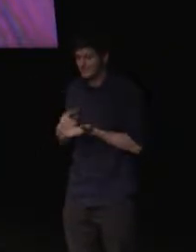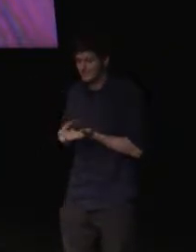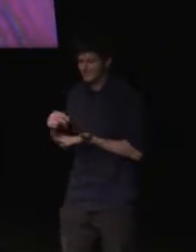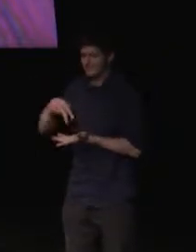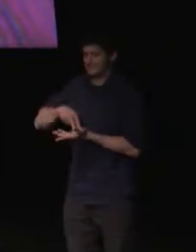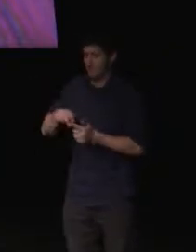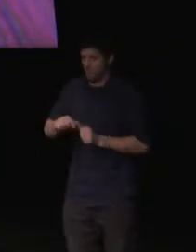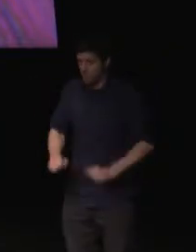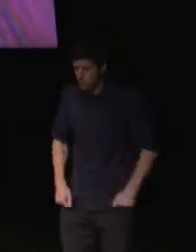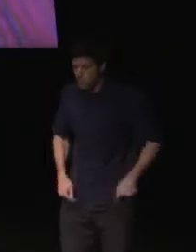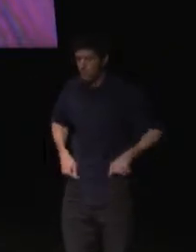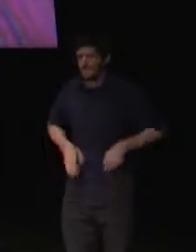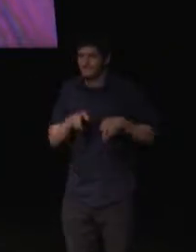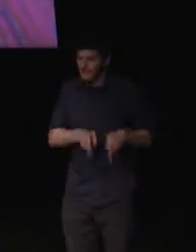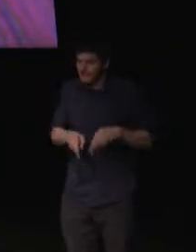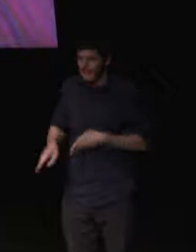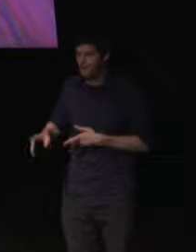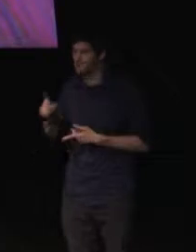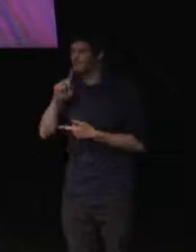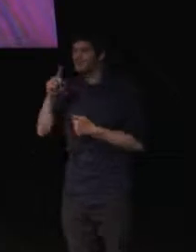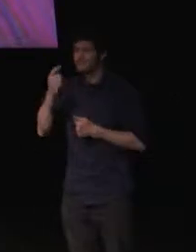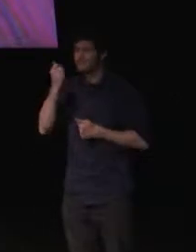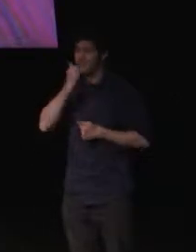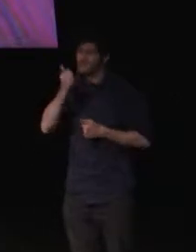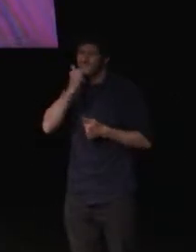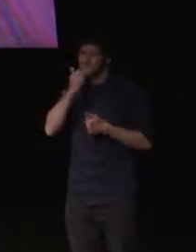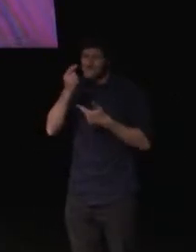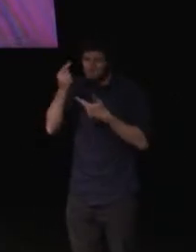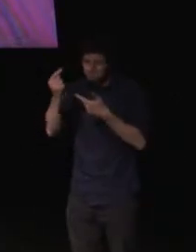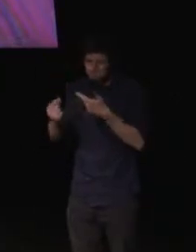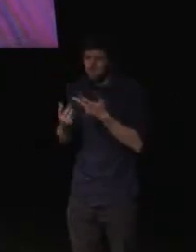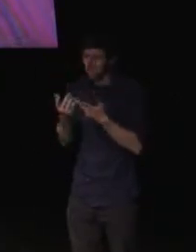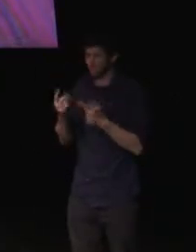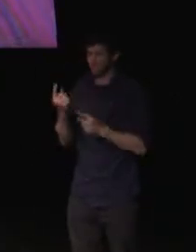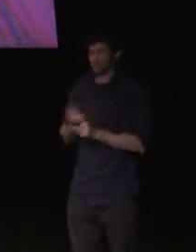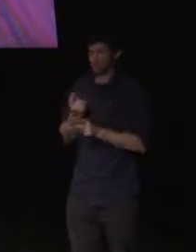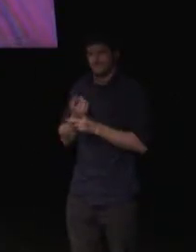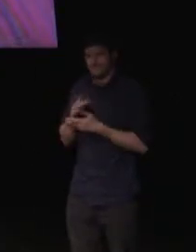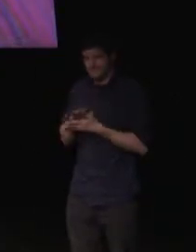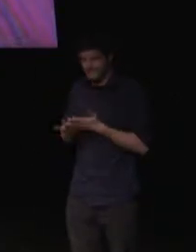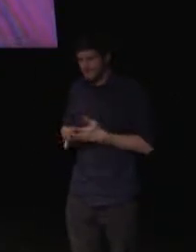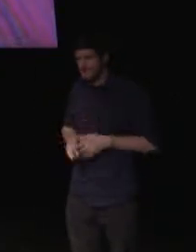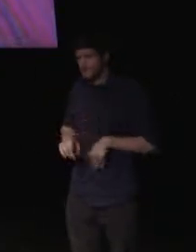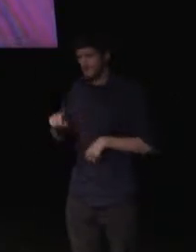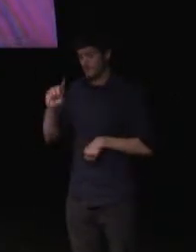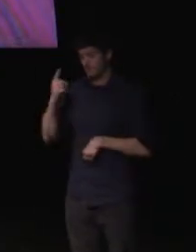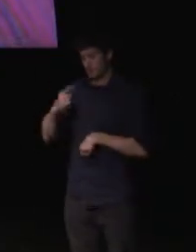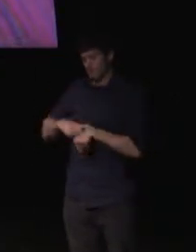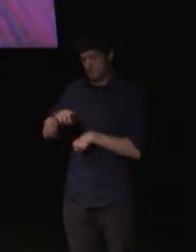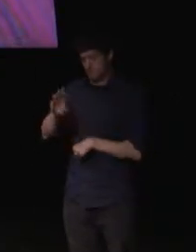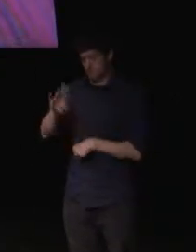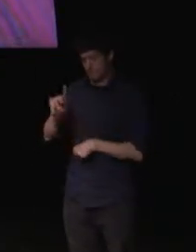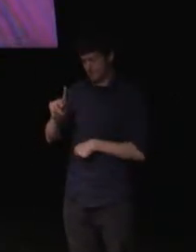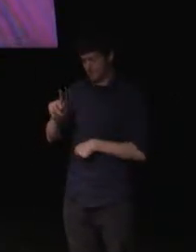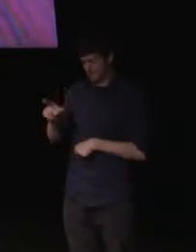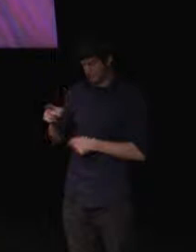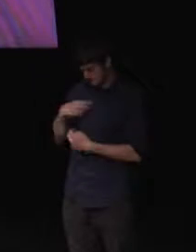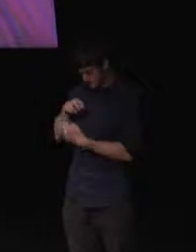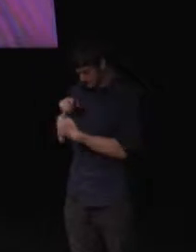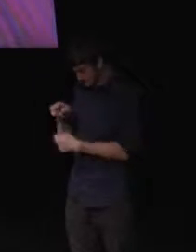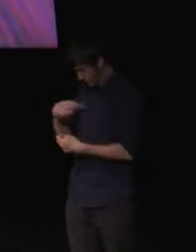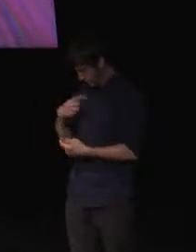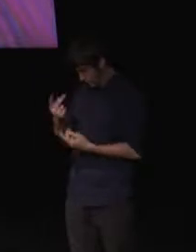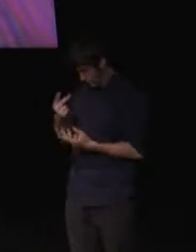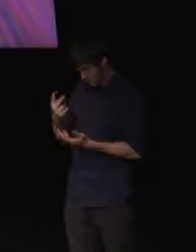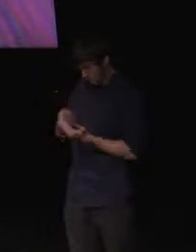just everyday things like that. And the first time that we treated Bud, we had him in standing at a table and we gave him a puzzle. And